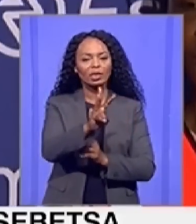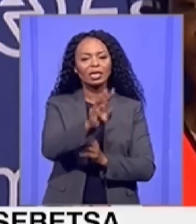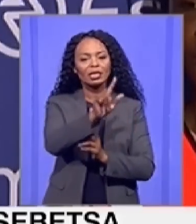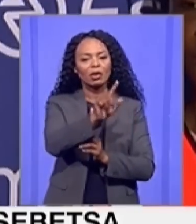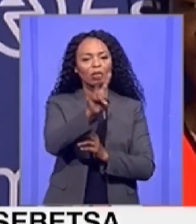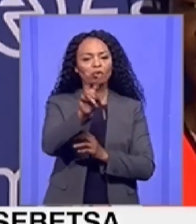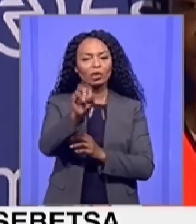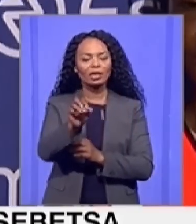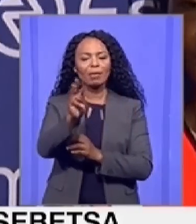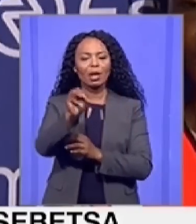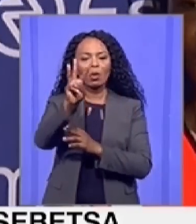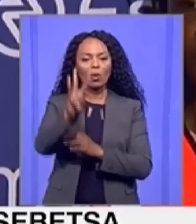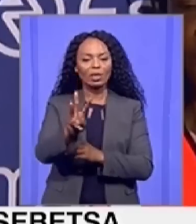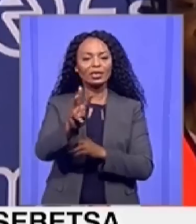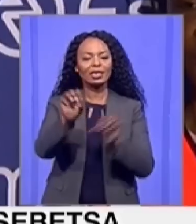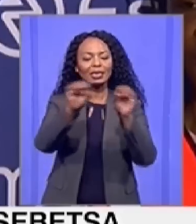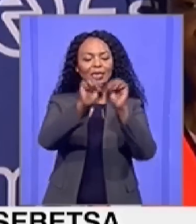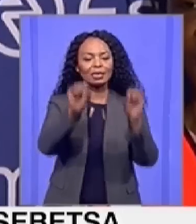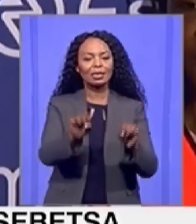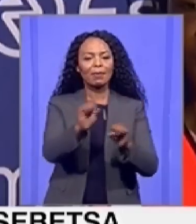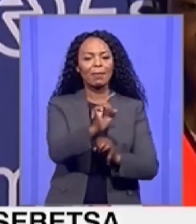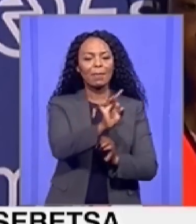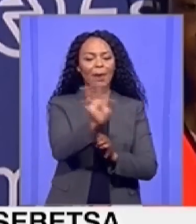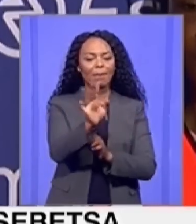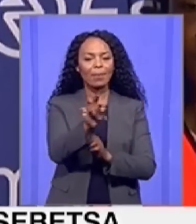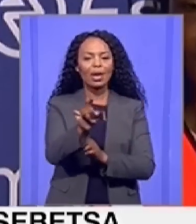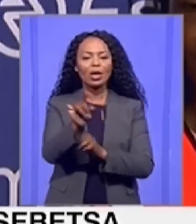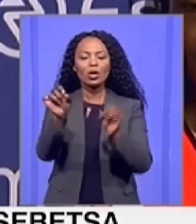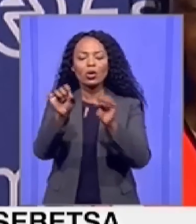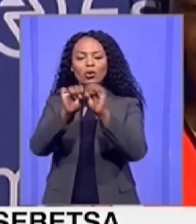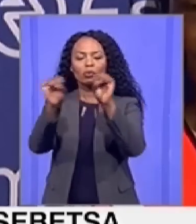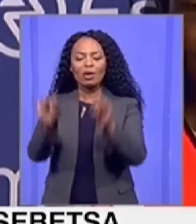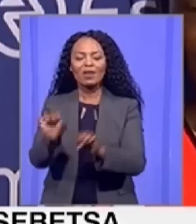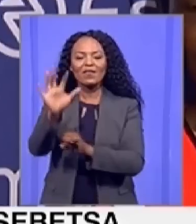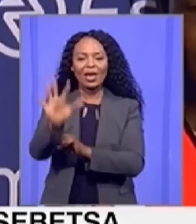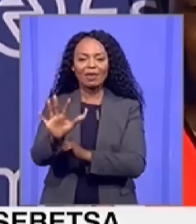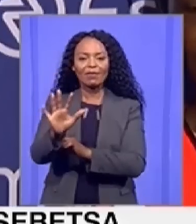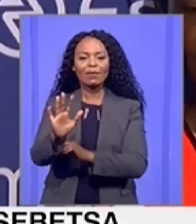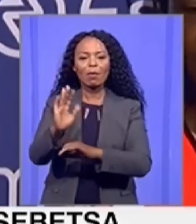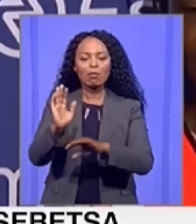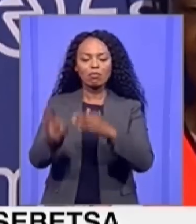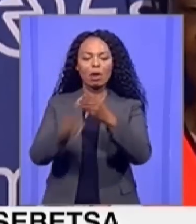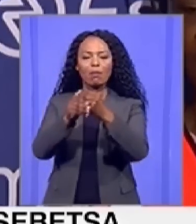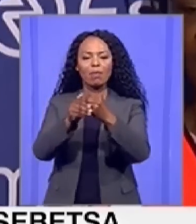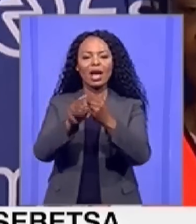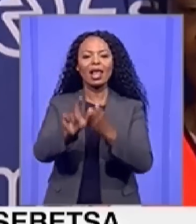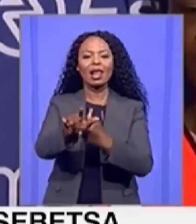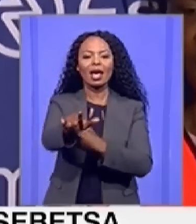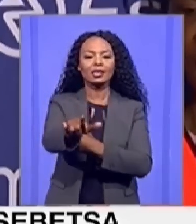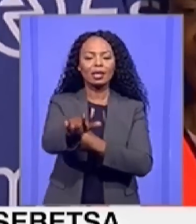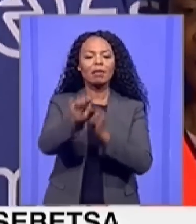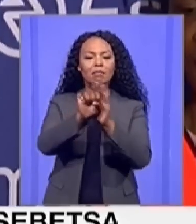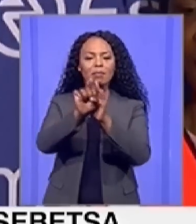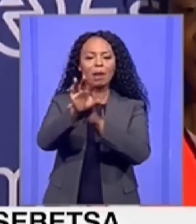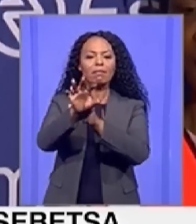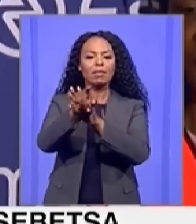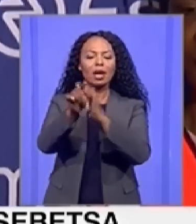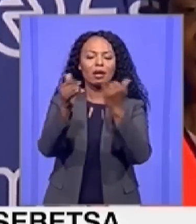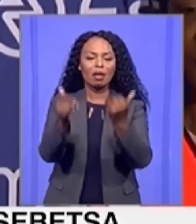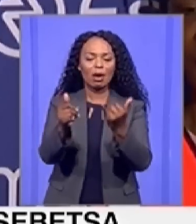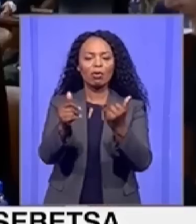720 megawatts per unit, and then unit 5 will come much later, and then it will be gradually synchronized over